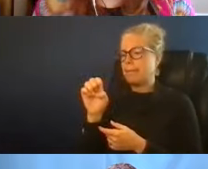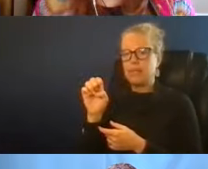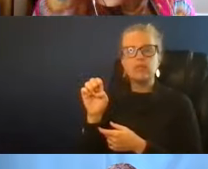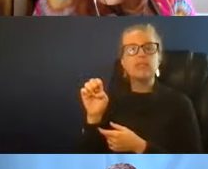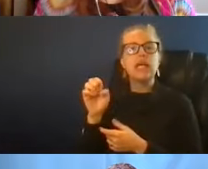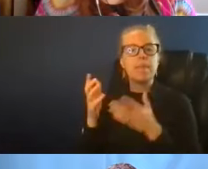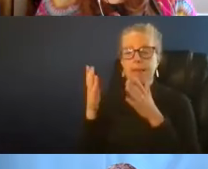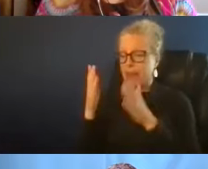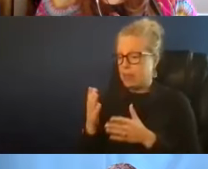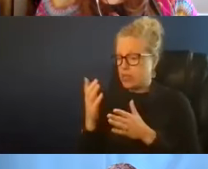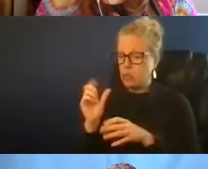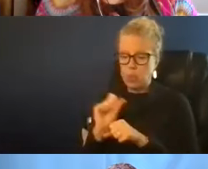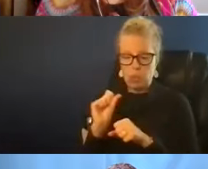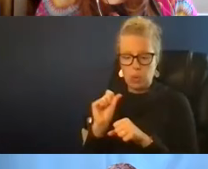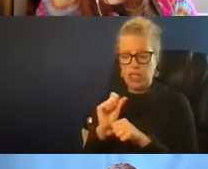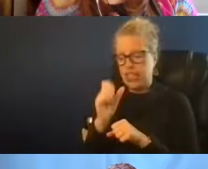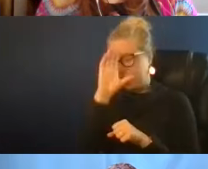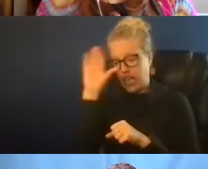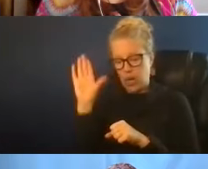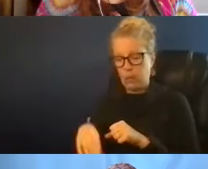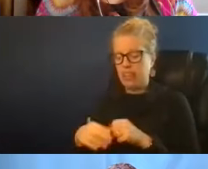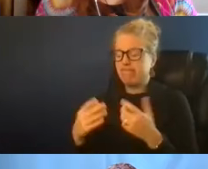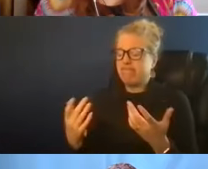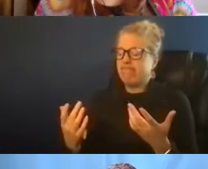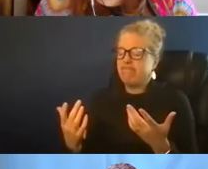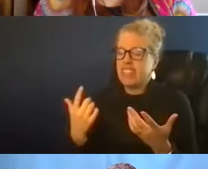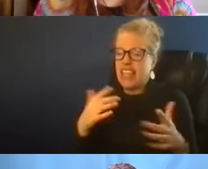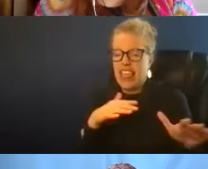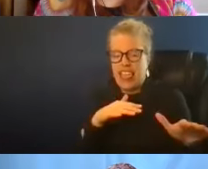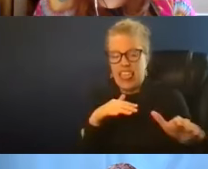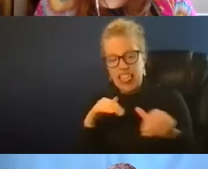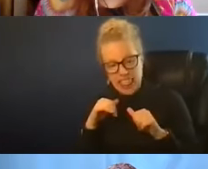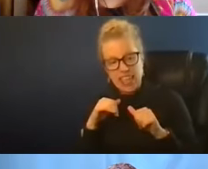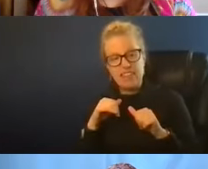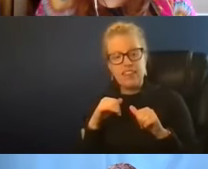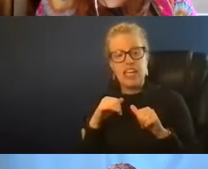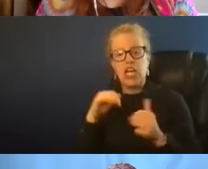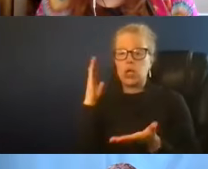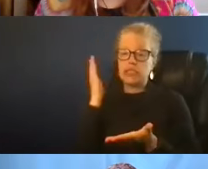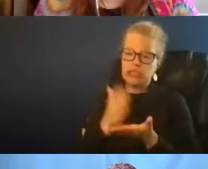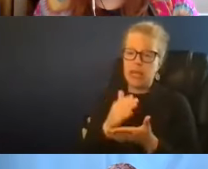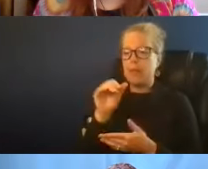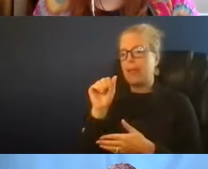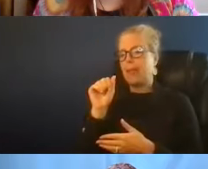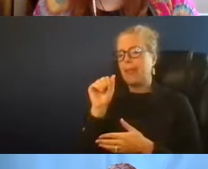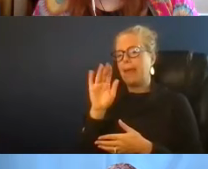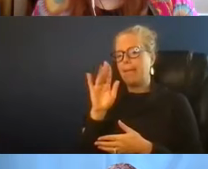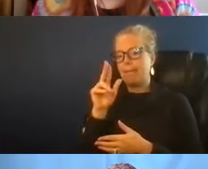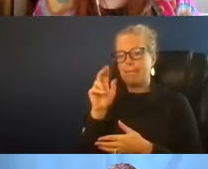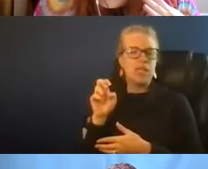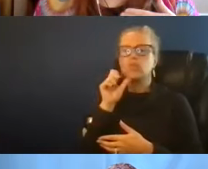with knows that leaving or getting the abuse to stop entirely isn't going to